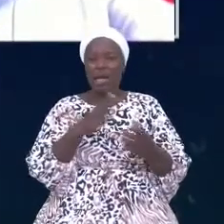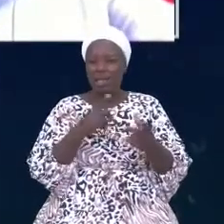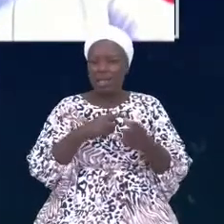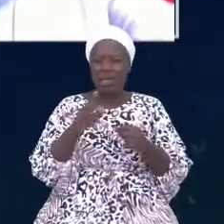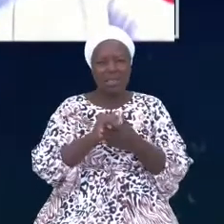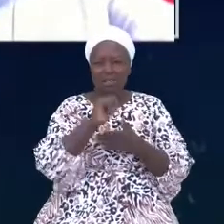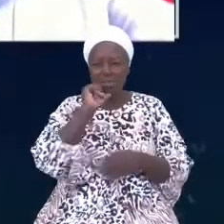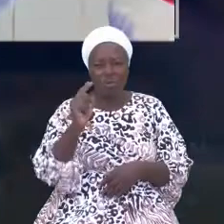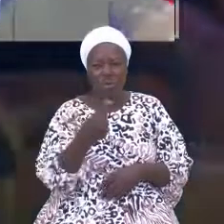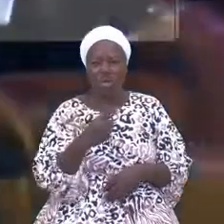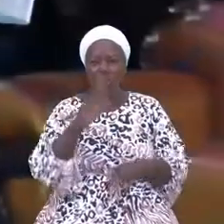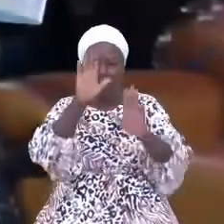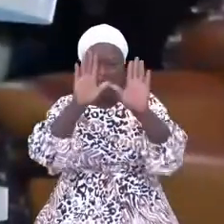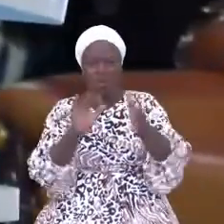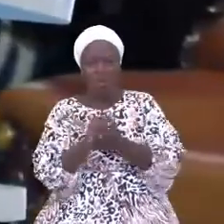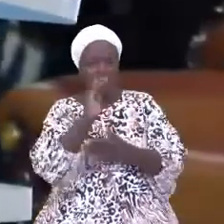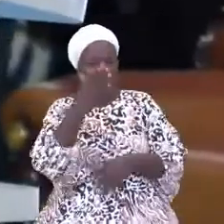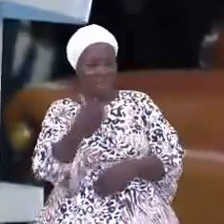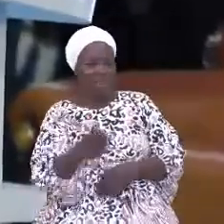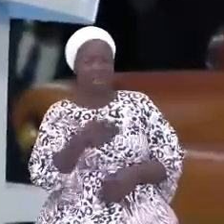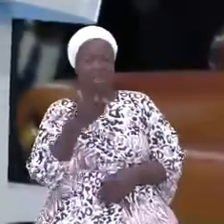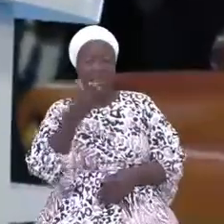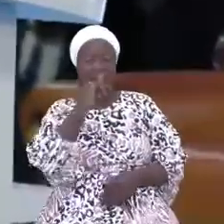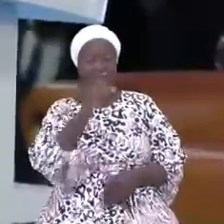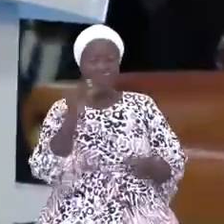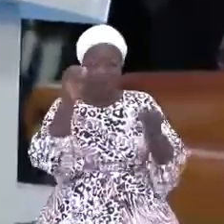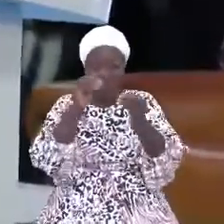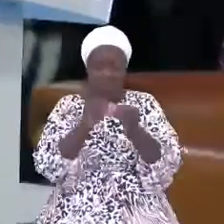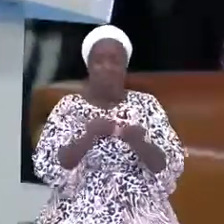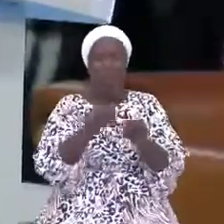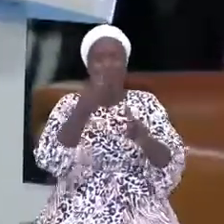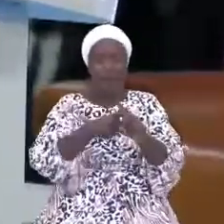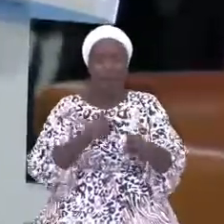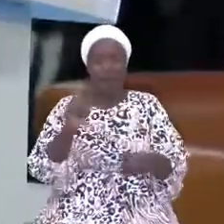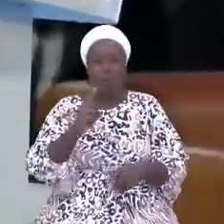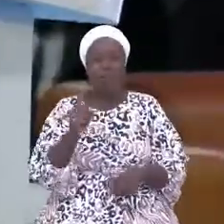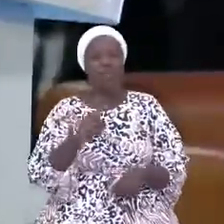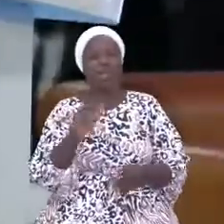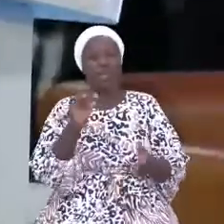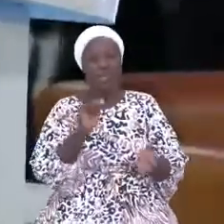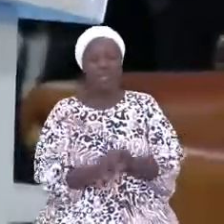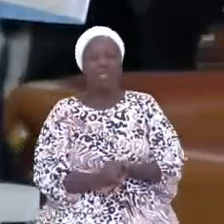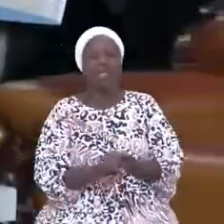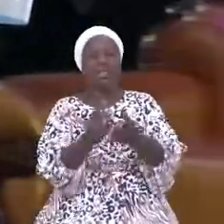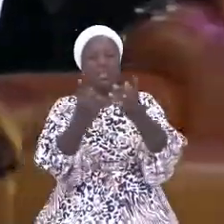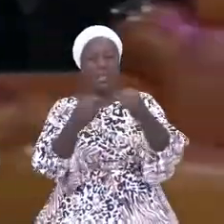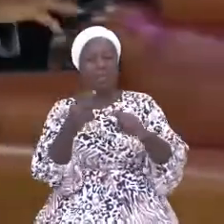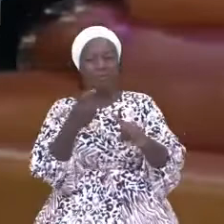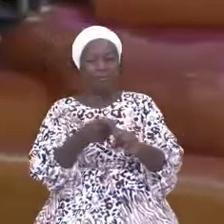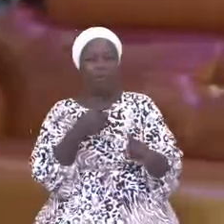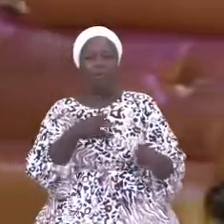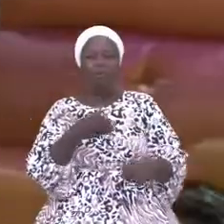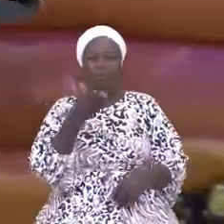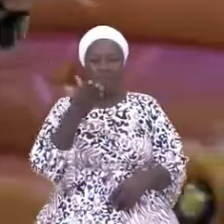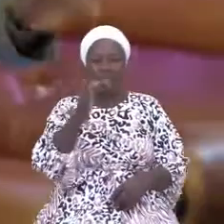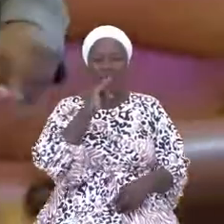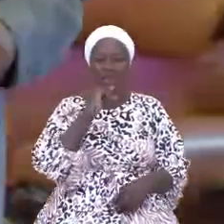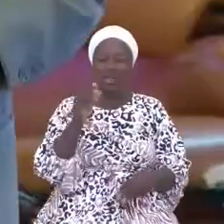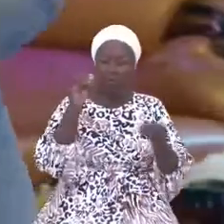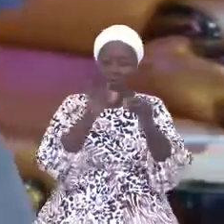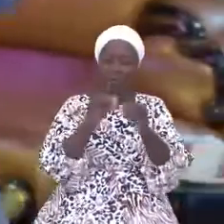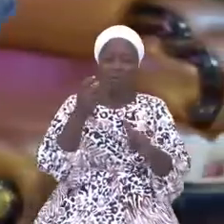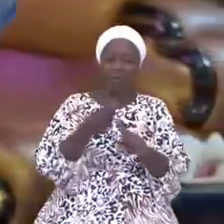miracle available. There is more from where that came from. There is more from where